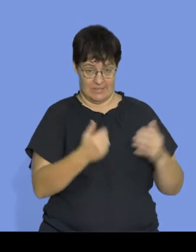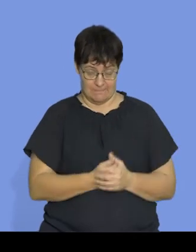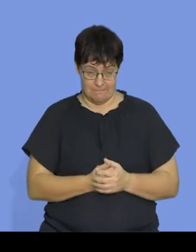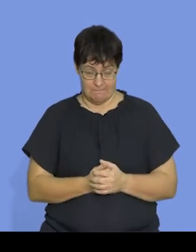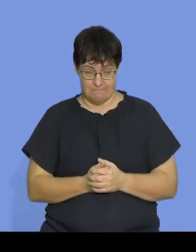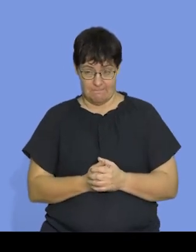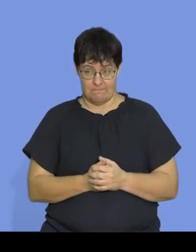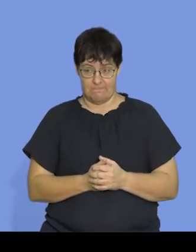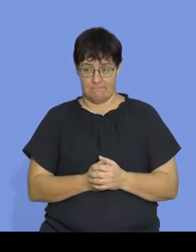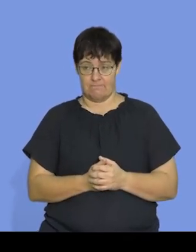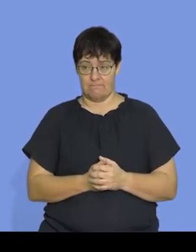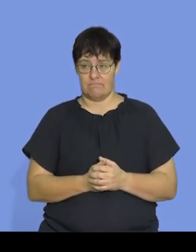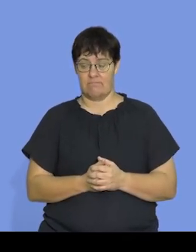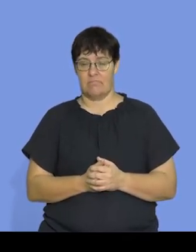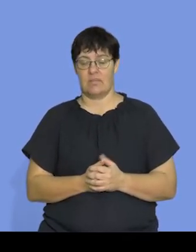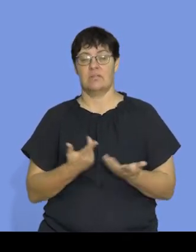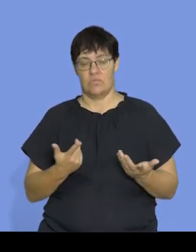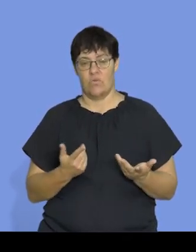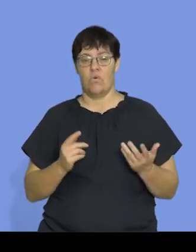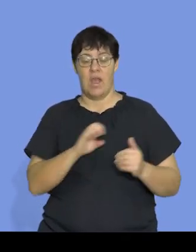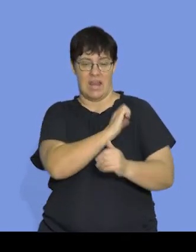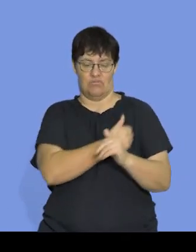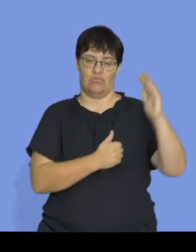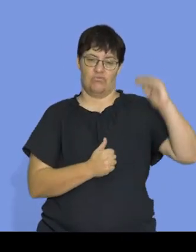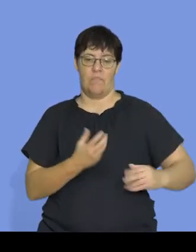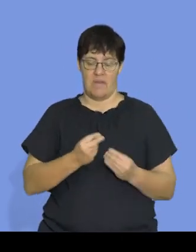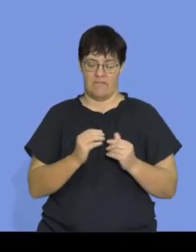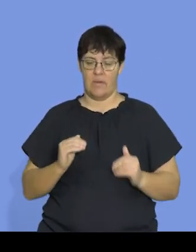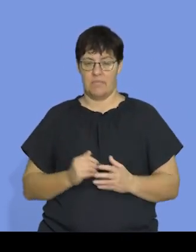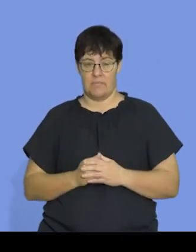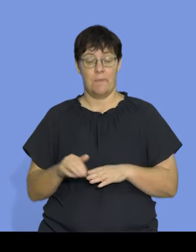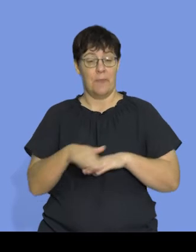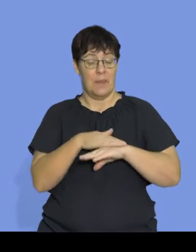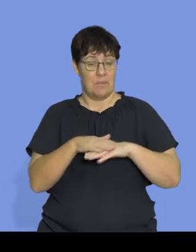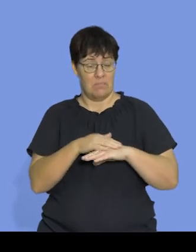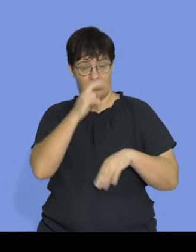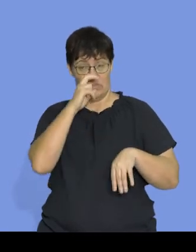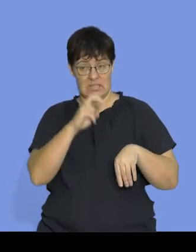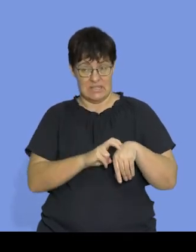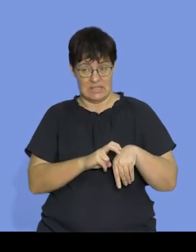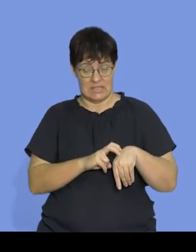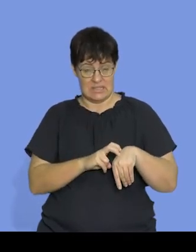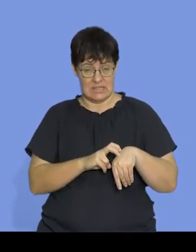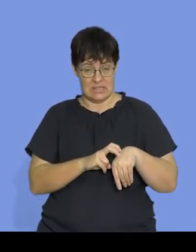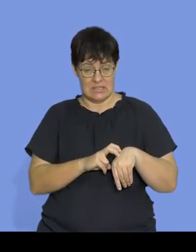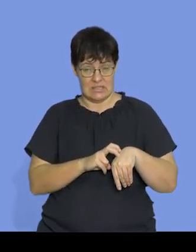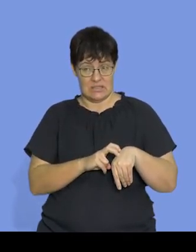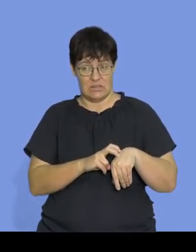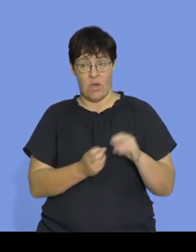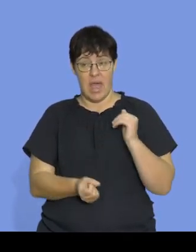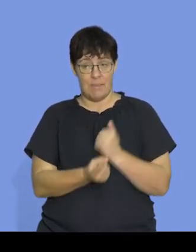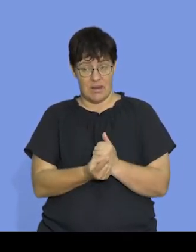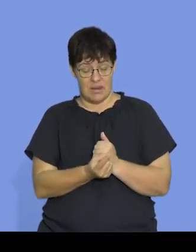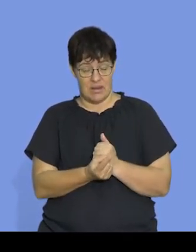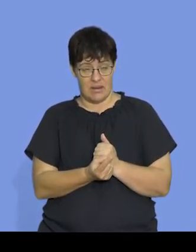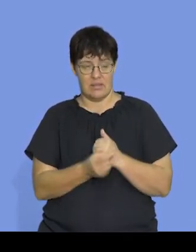new bonds are being formed, there is a drop in energy, all right? So the minimum that is required for this reaction to take place is our